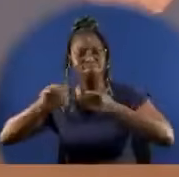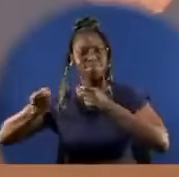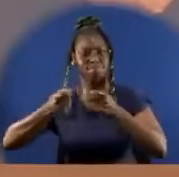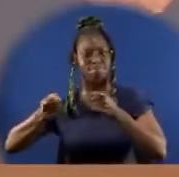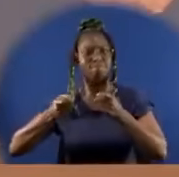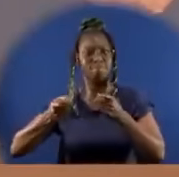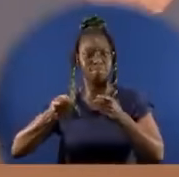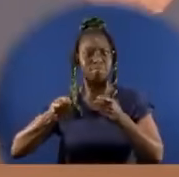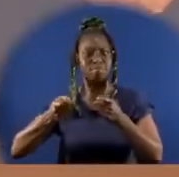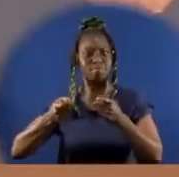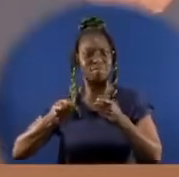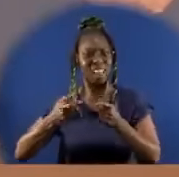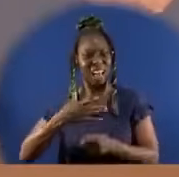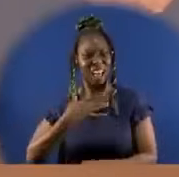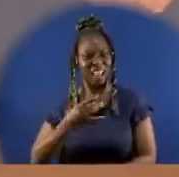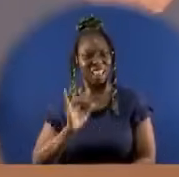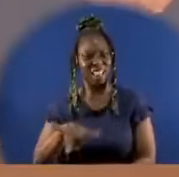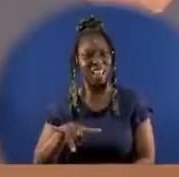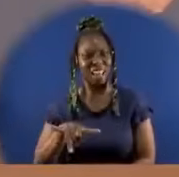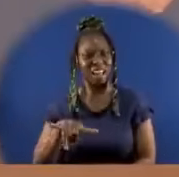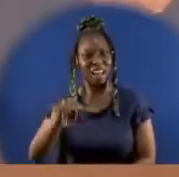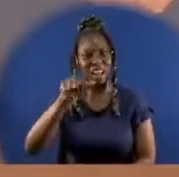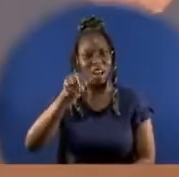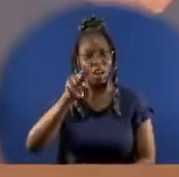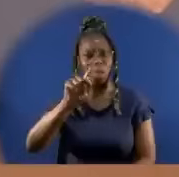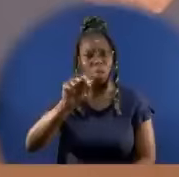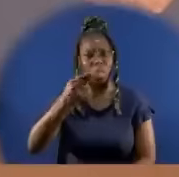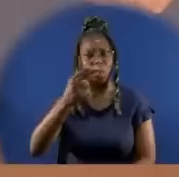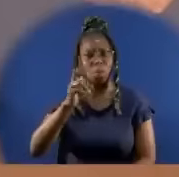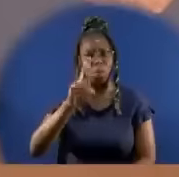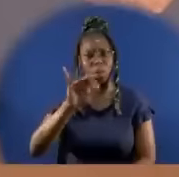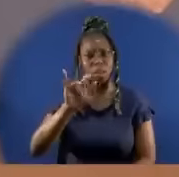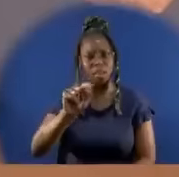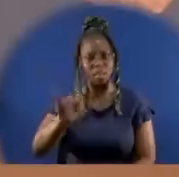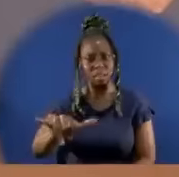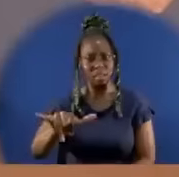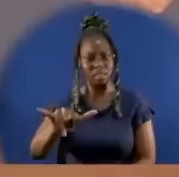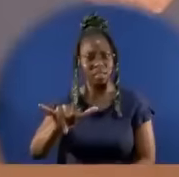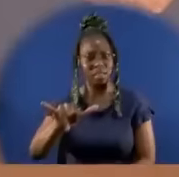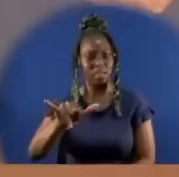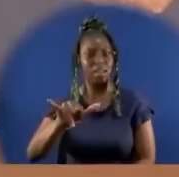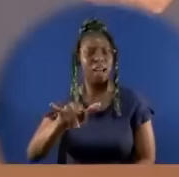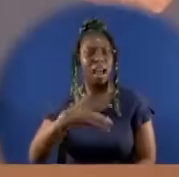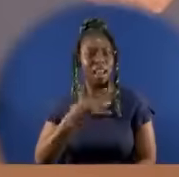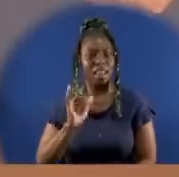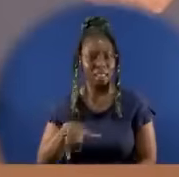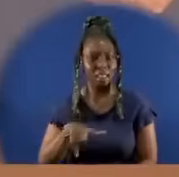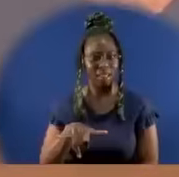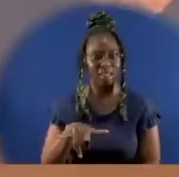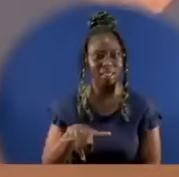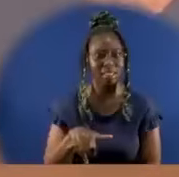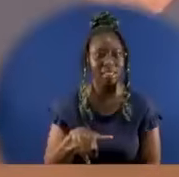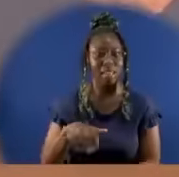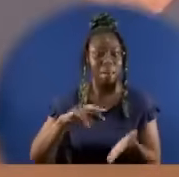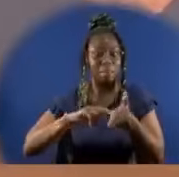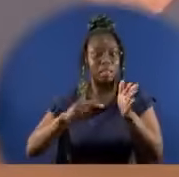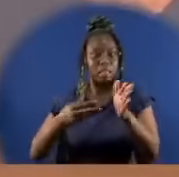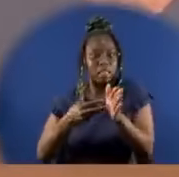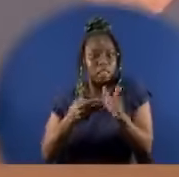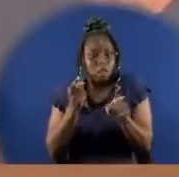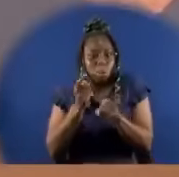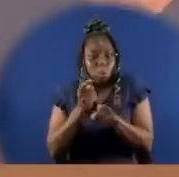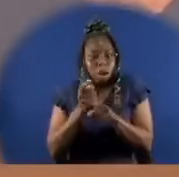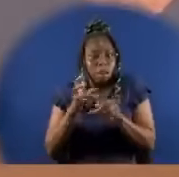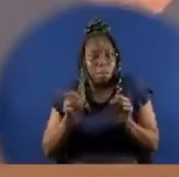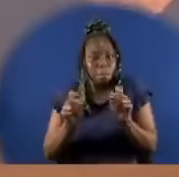I like that Greek word authority. Melanie Lawson, that Greek word authority is the word exousia. It literally means the right, the